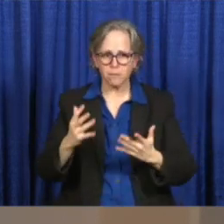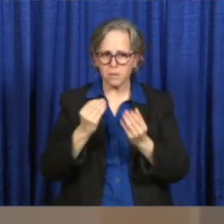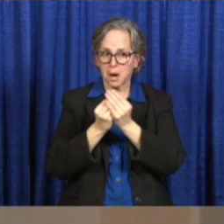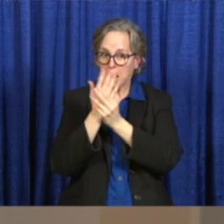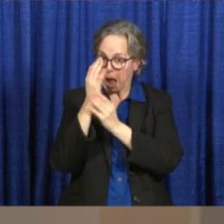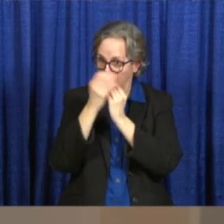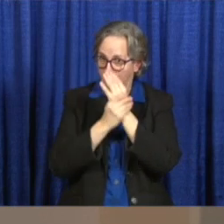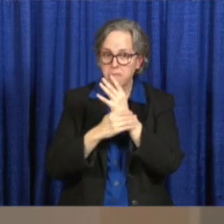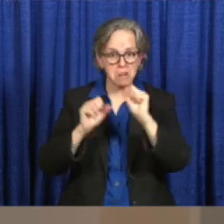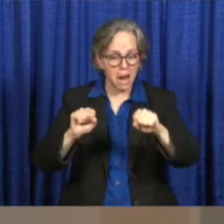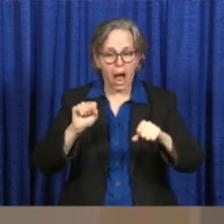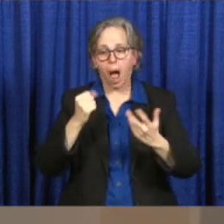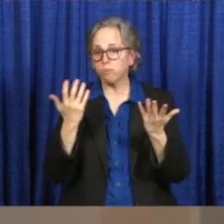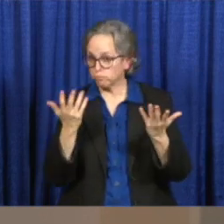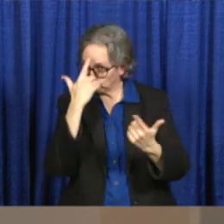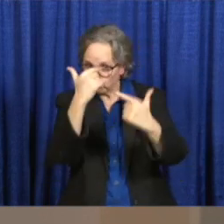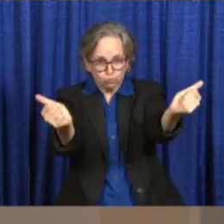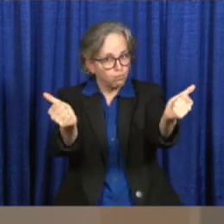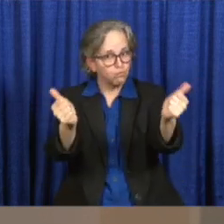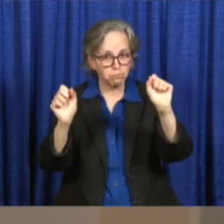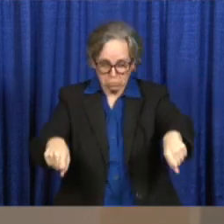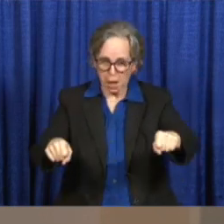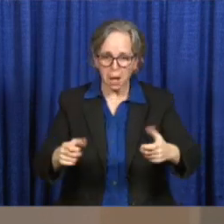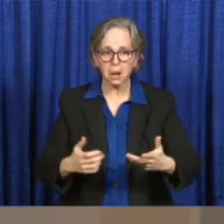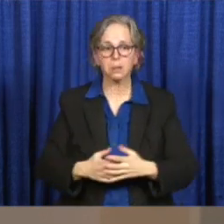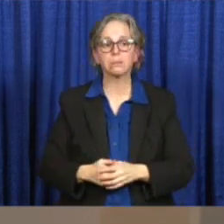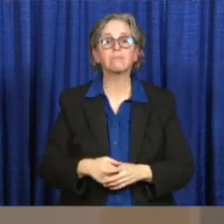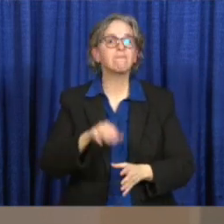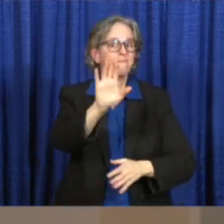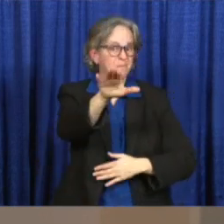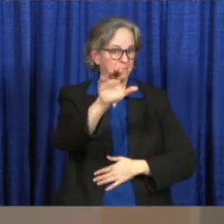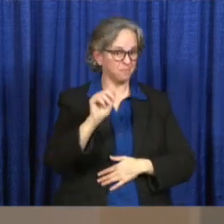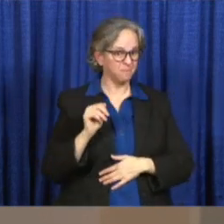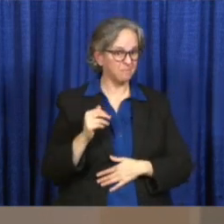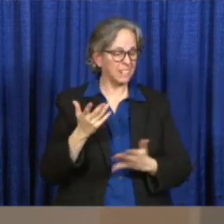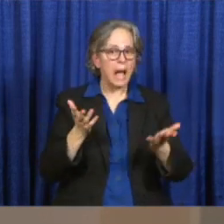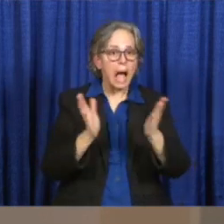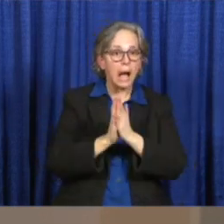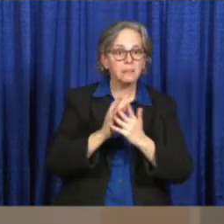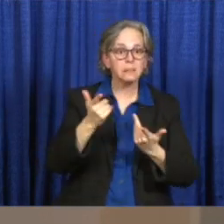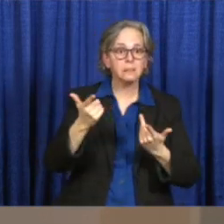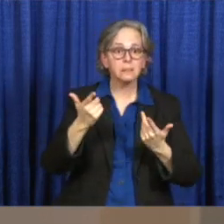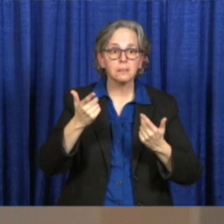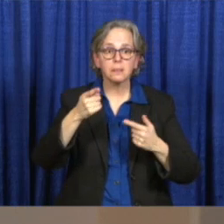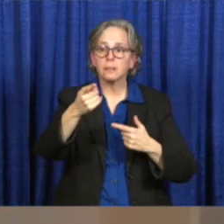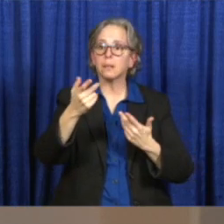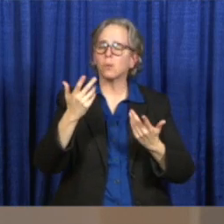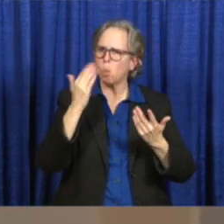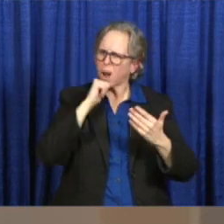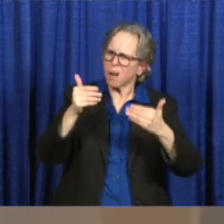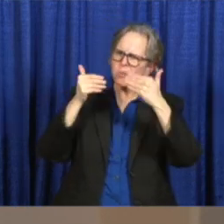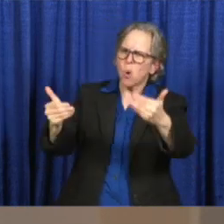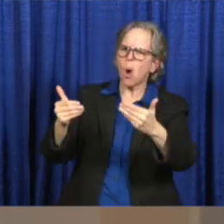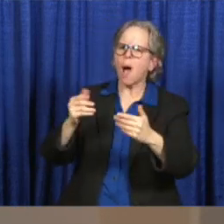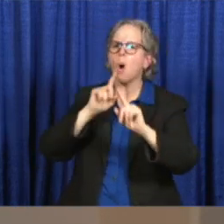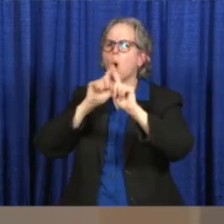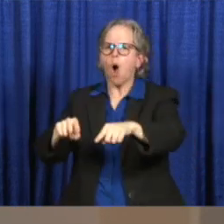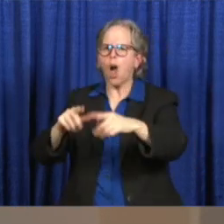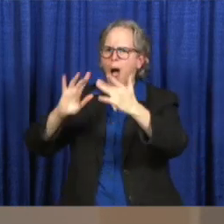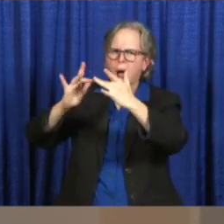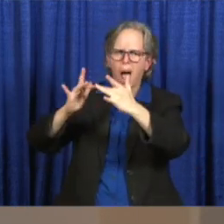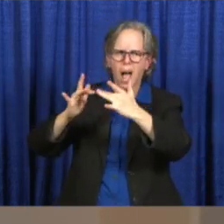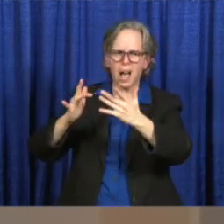shop online through the grocery store, which will either allow curbside pickup or home delivery. These are